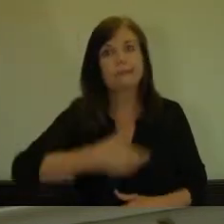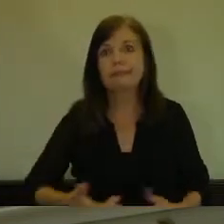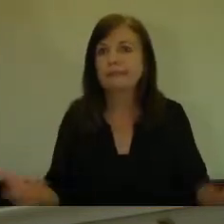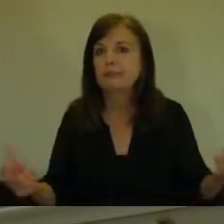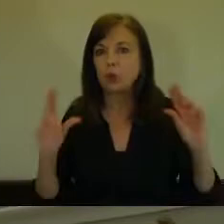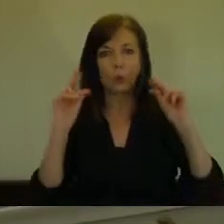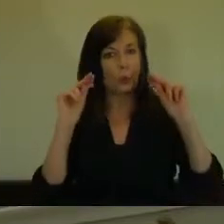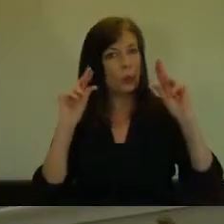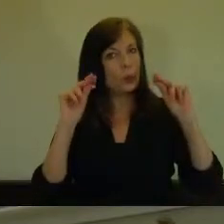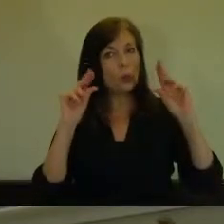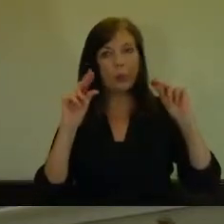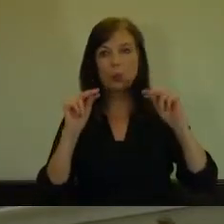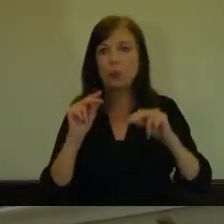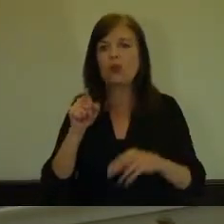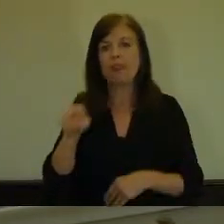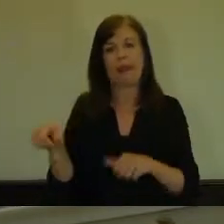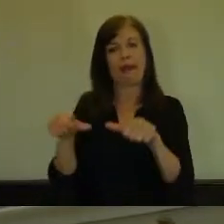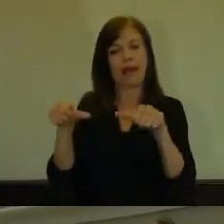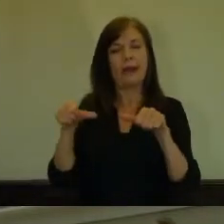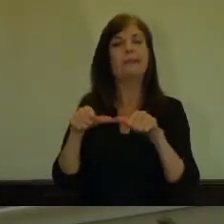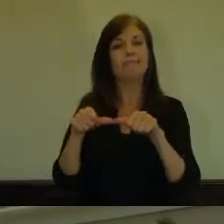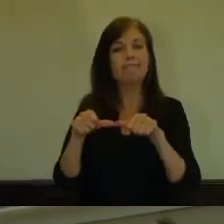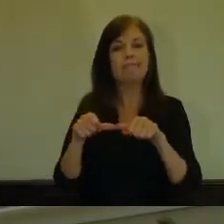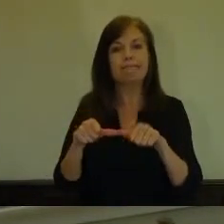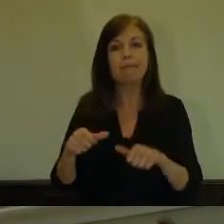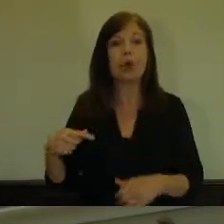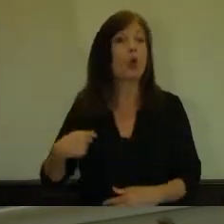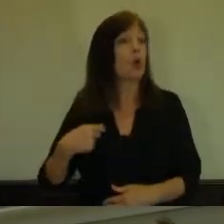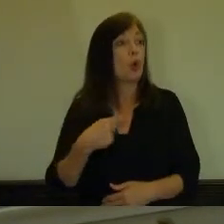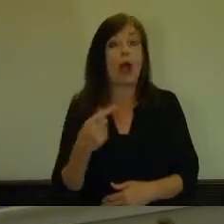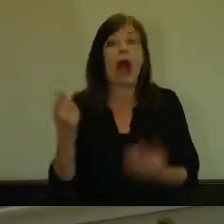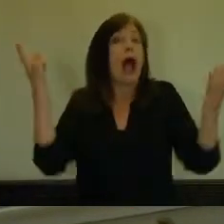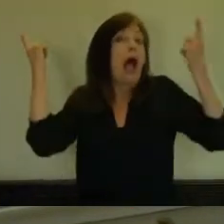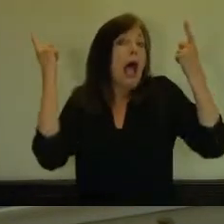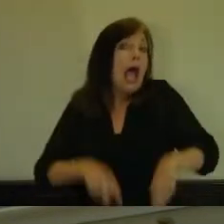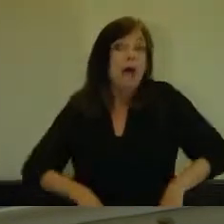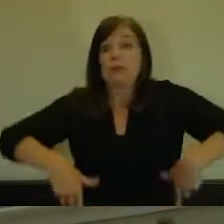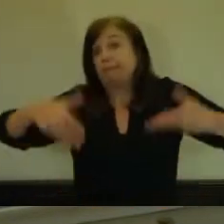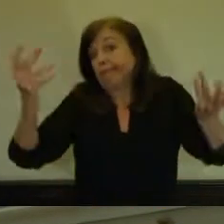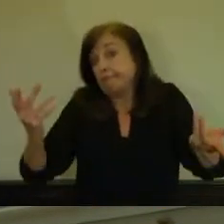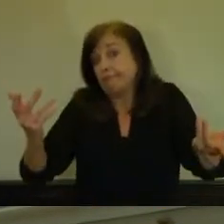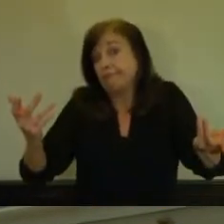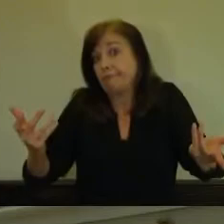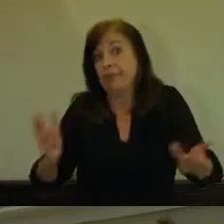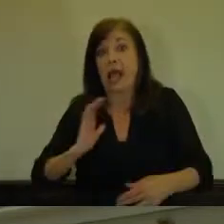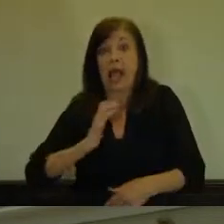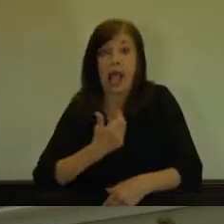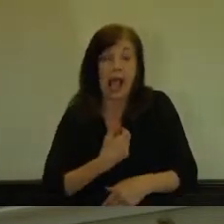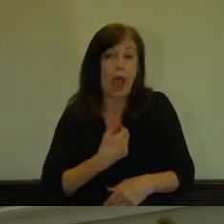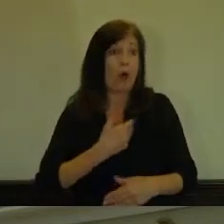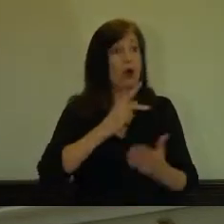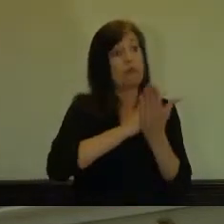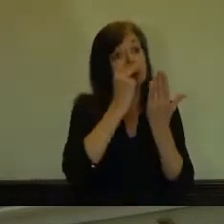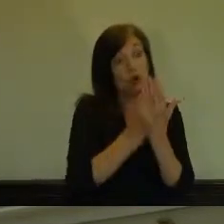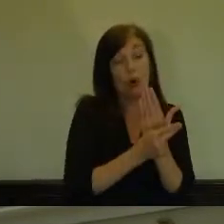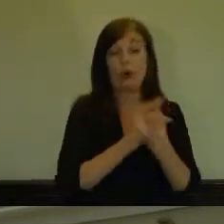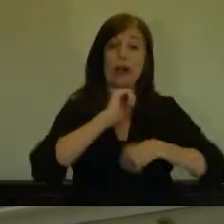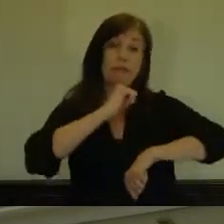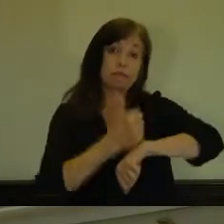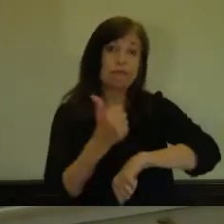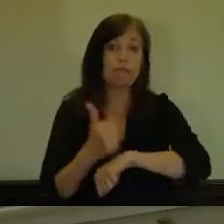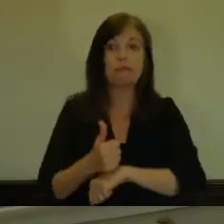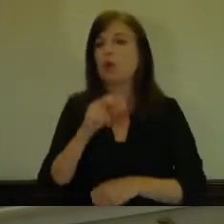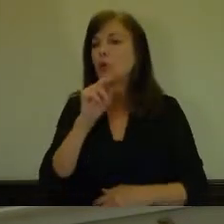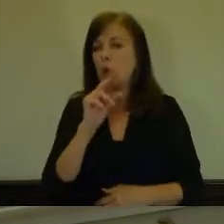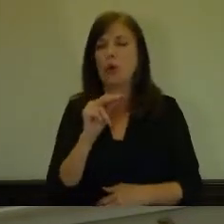she continues, or the unintended consequences of social programs. What you see is the abject poverty